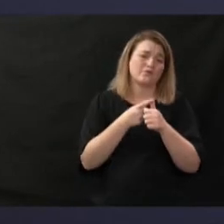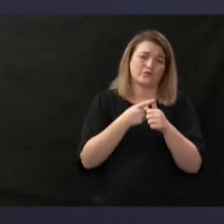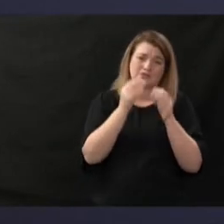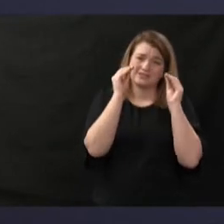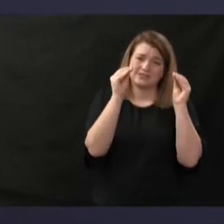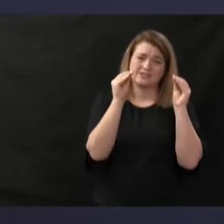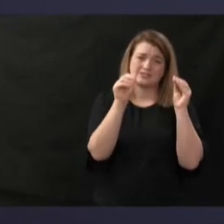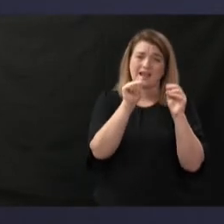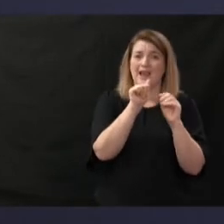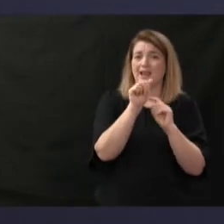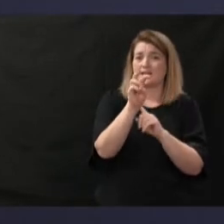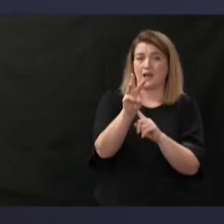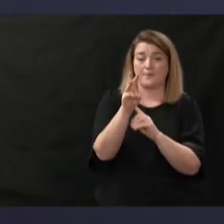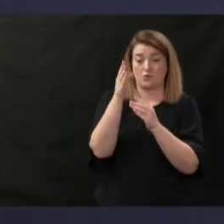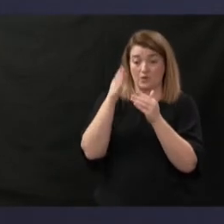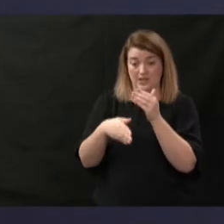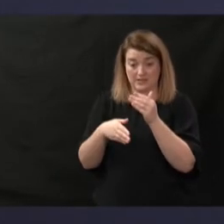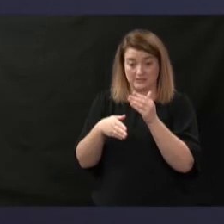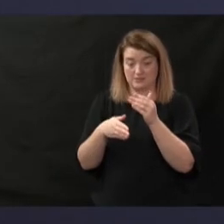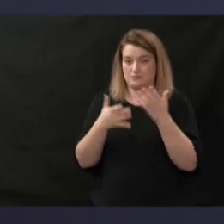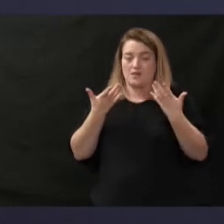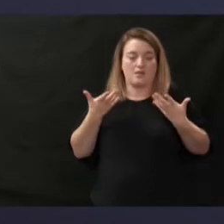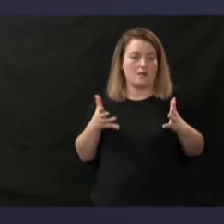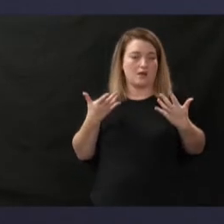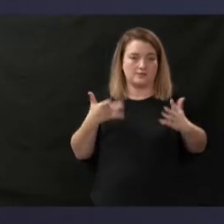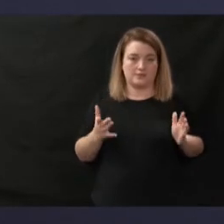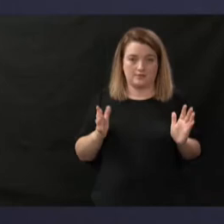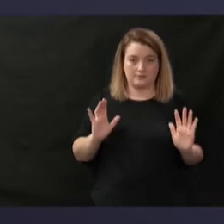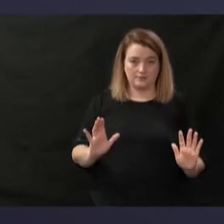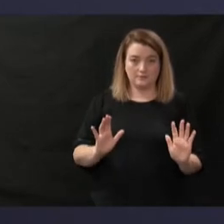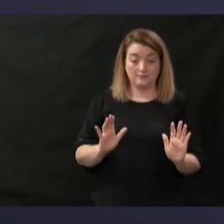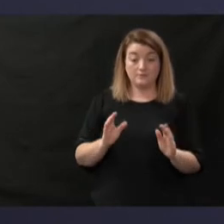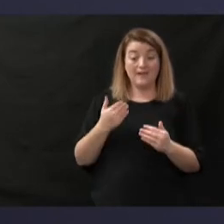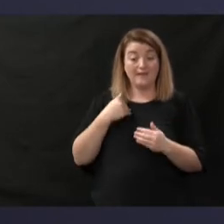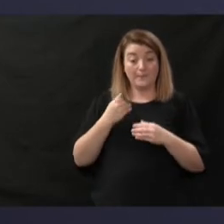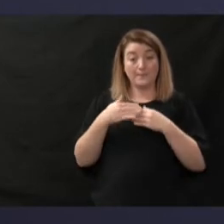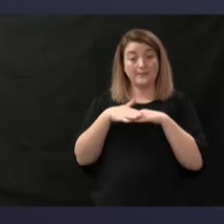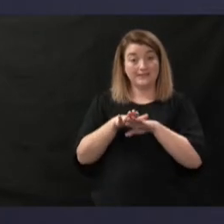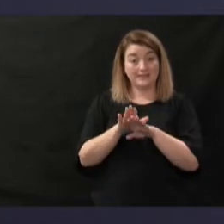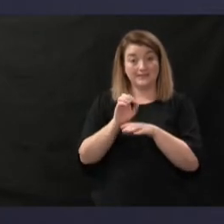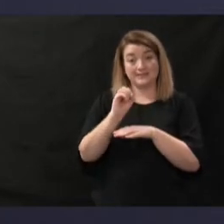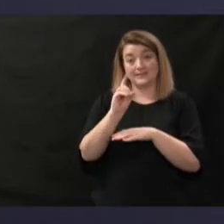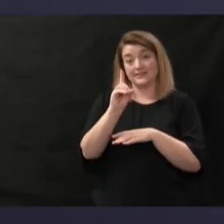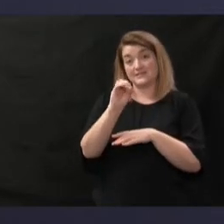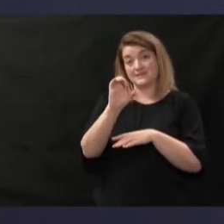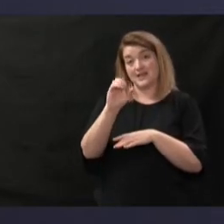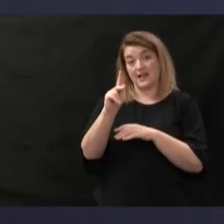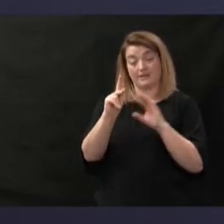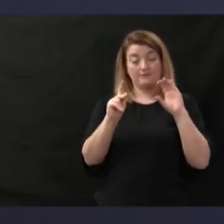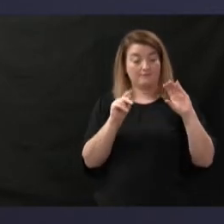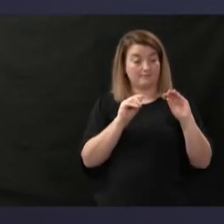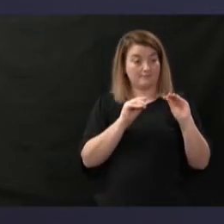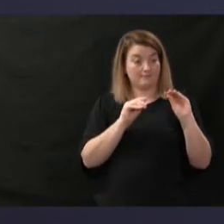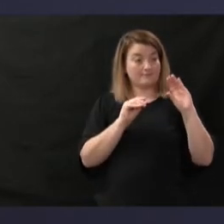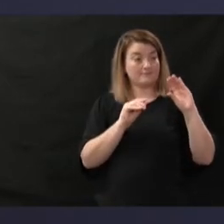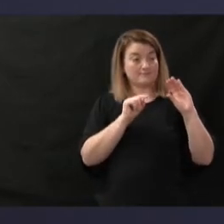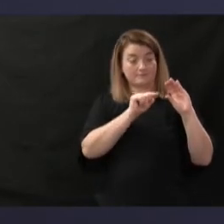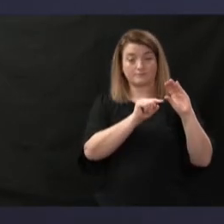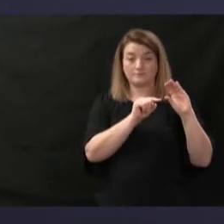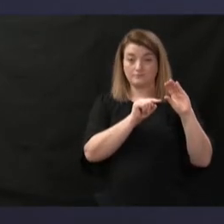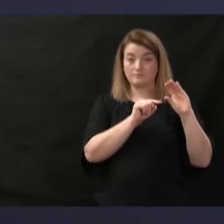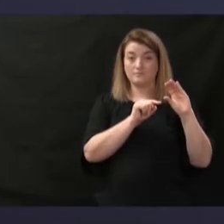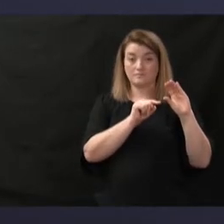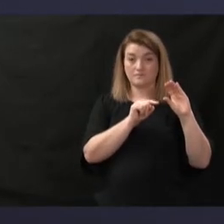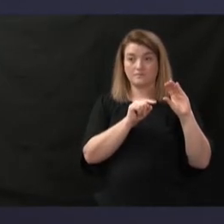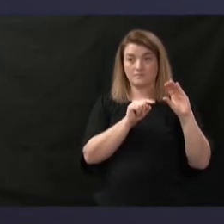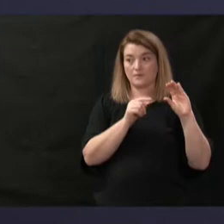end. And if it's in a blending deck, we're just going to say it's at the end because you're going to be looking for that K to put on at the